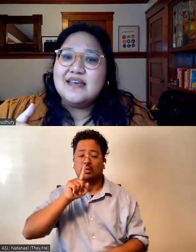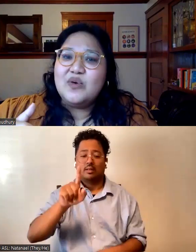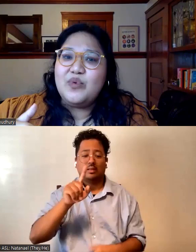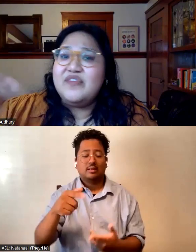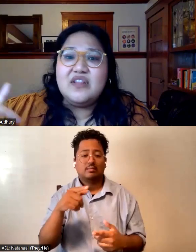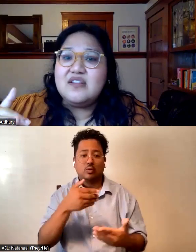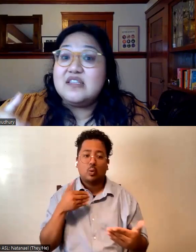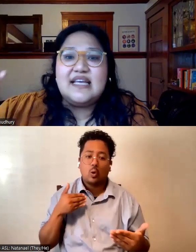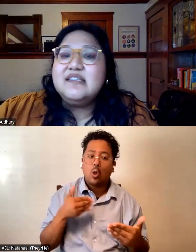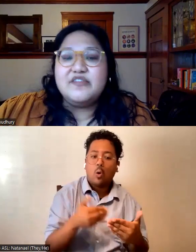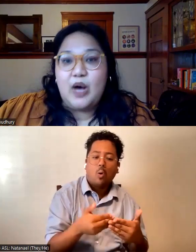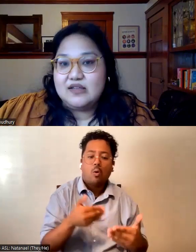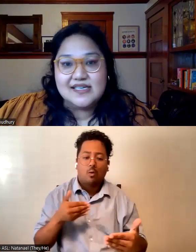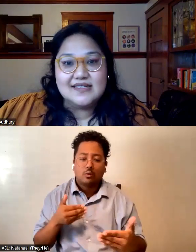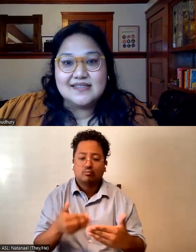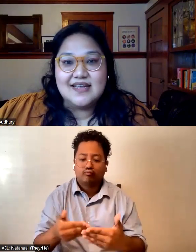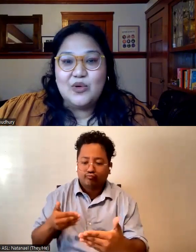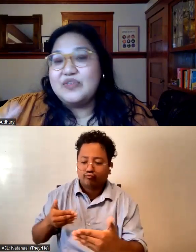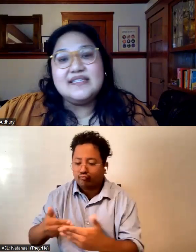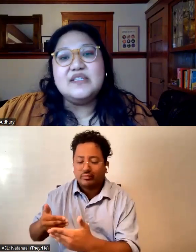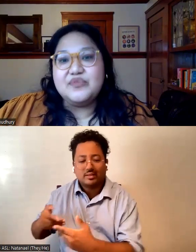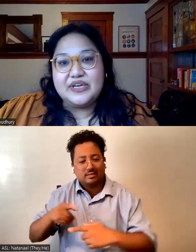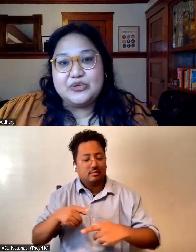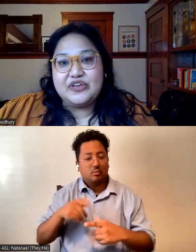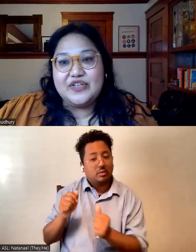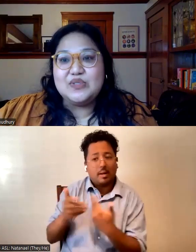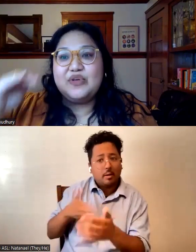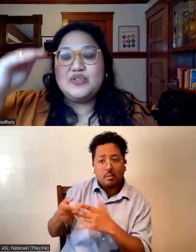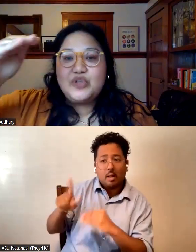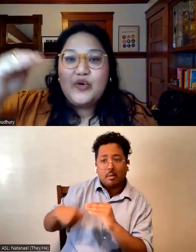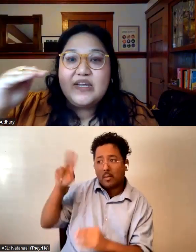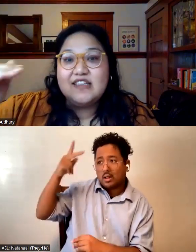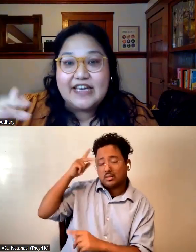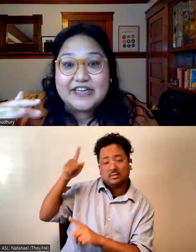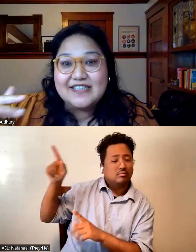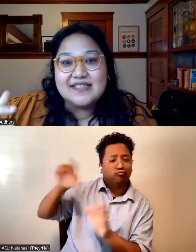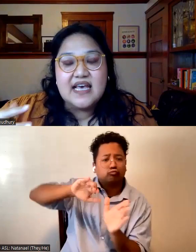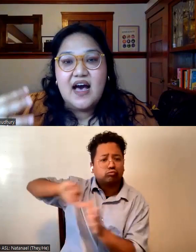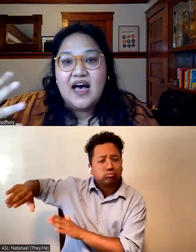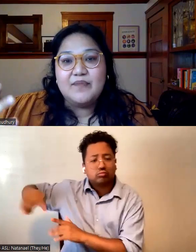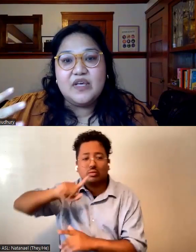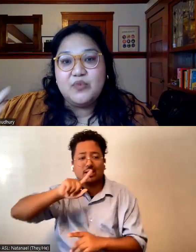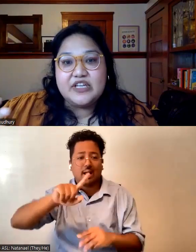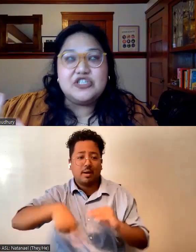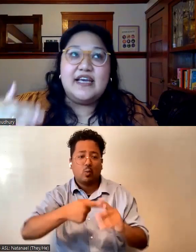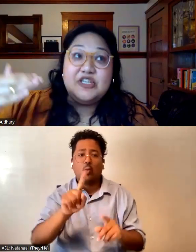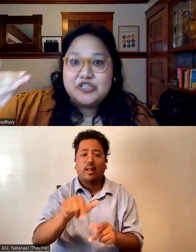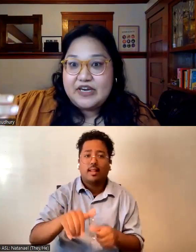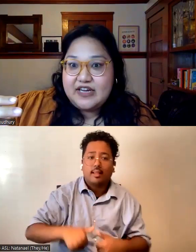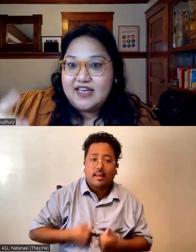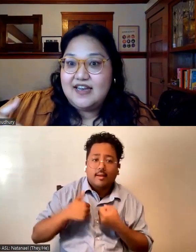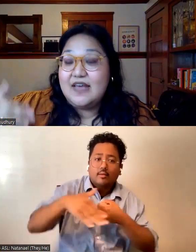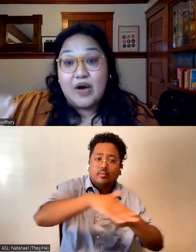proximities with even the sense of politics or the sense of racial grievance. So there's so many layers in which